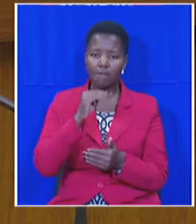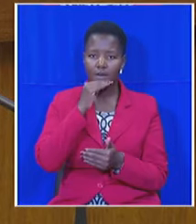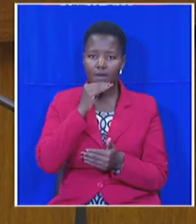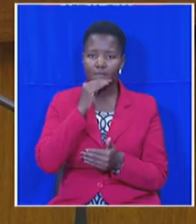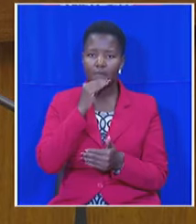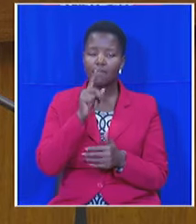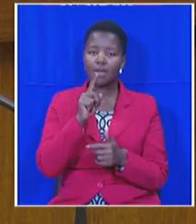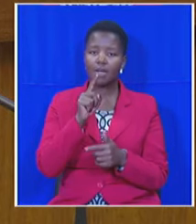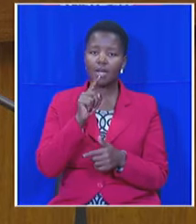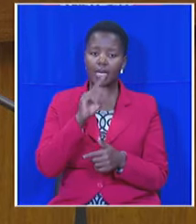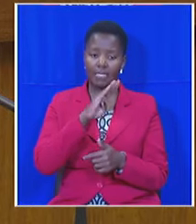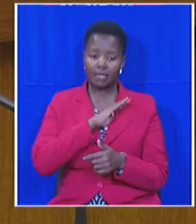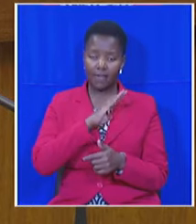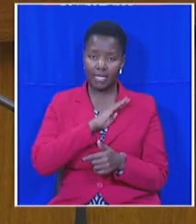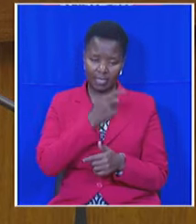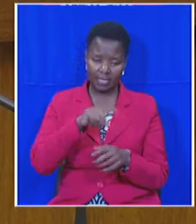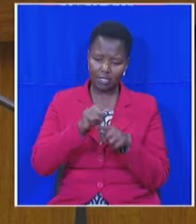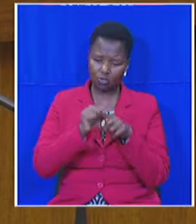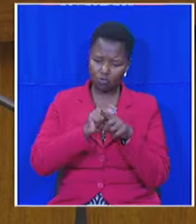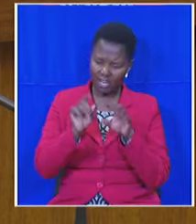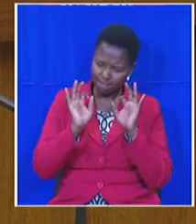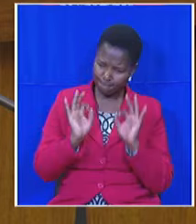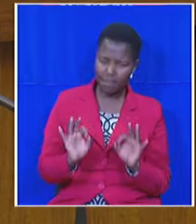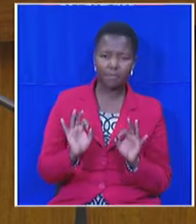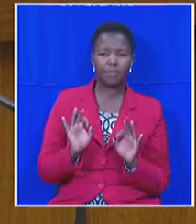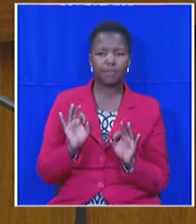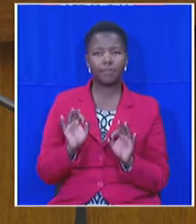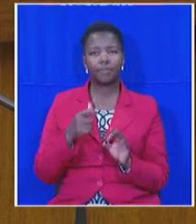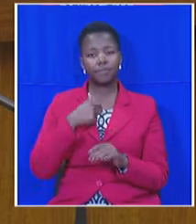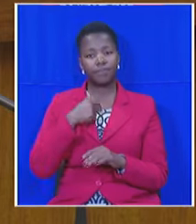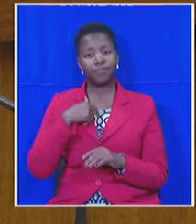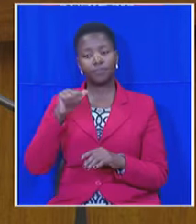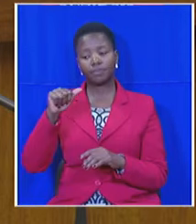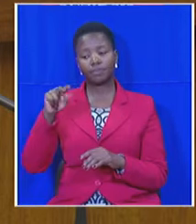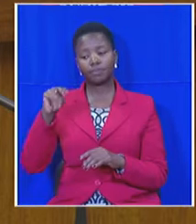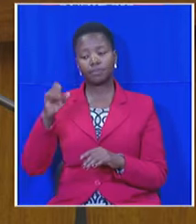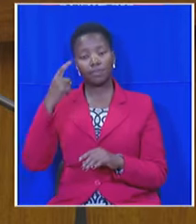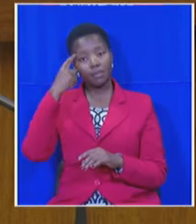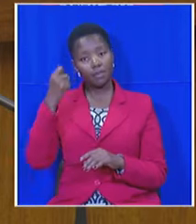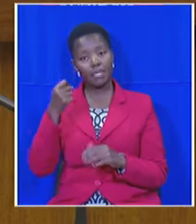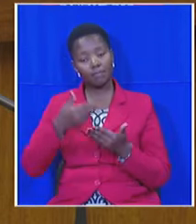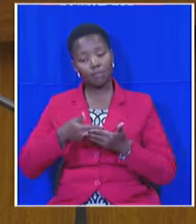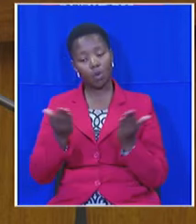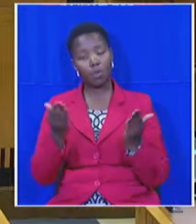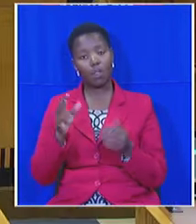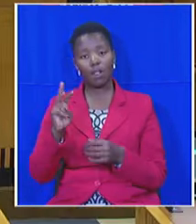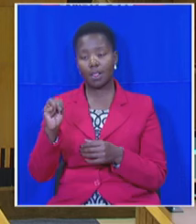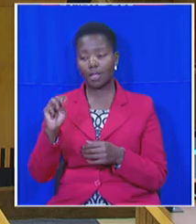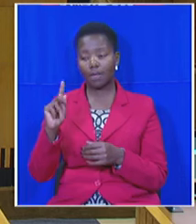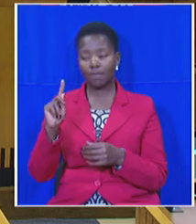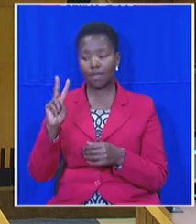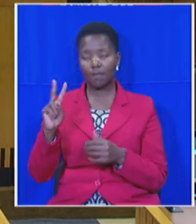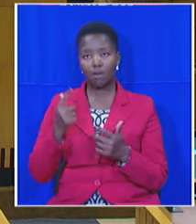force. And the ANC stands for the better life of all military veterans.